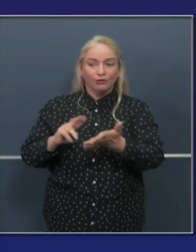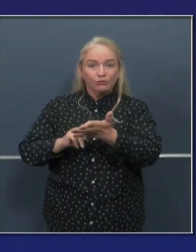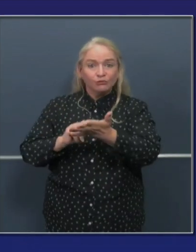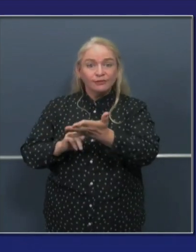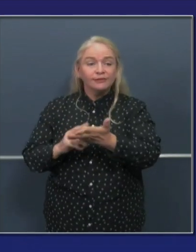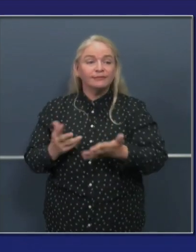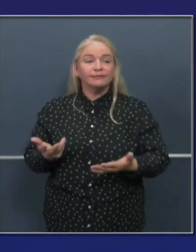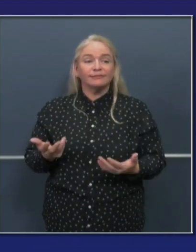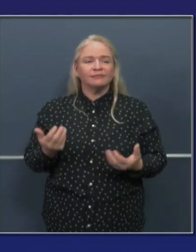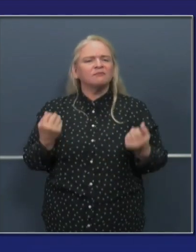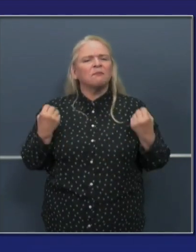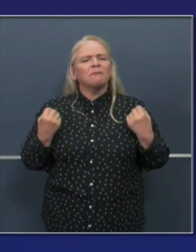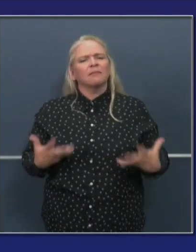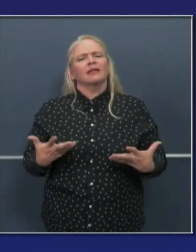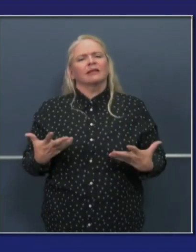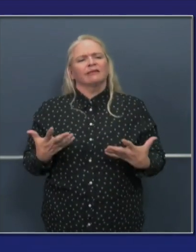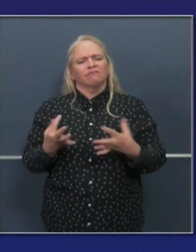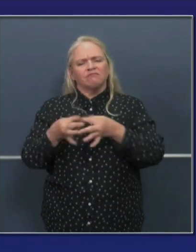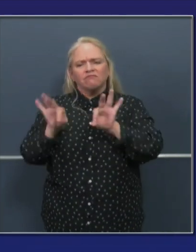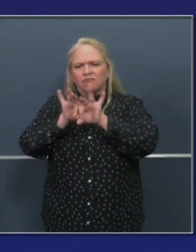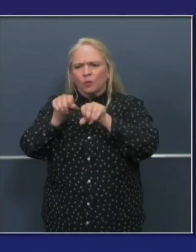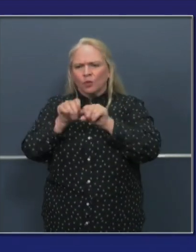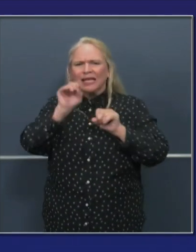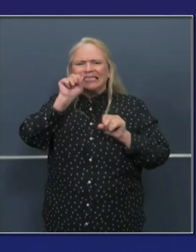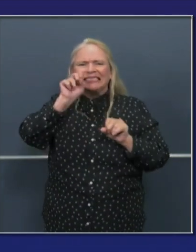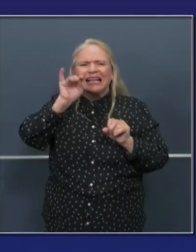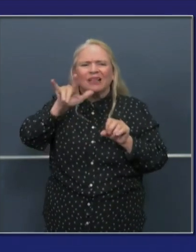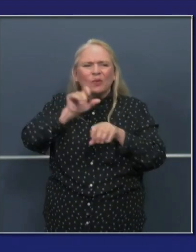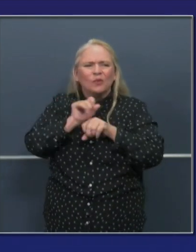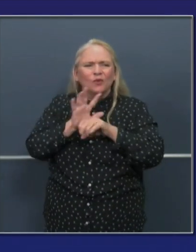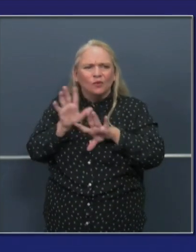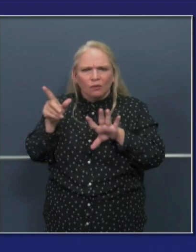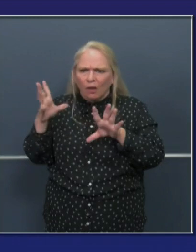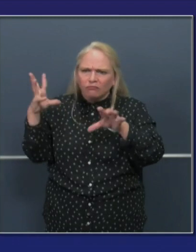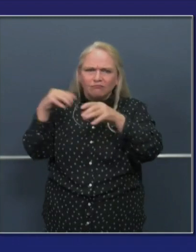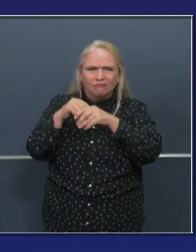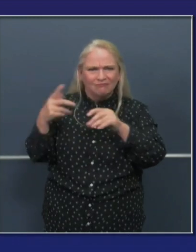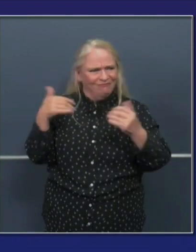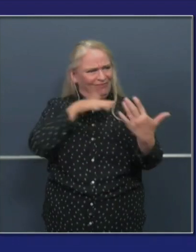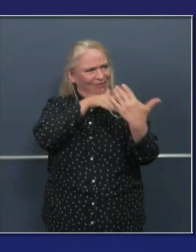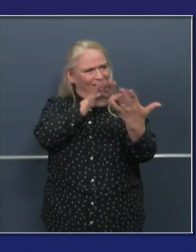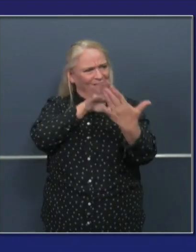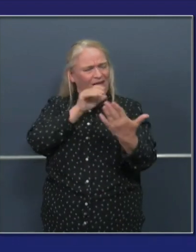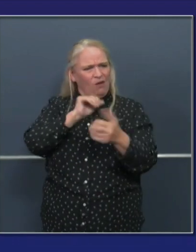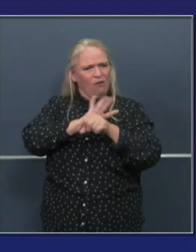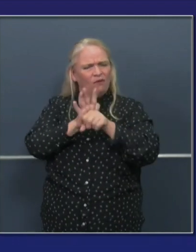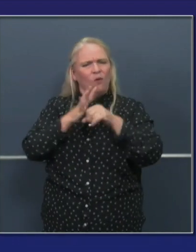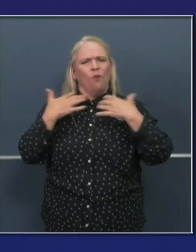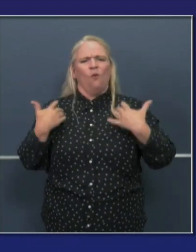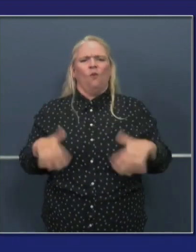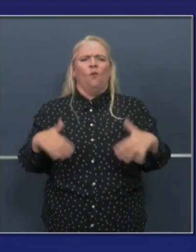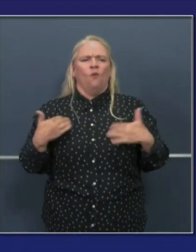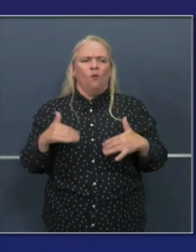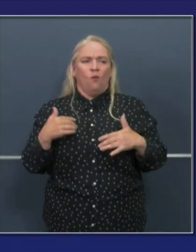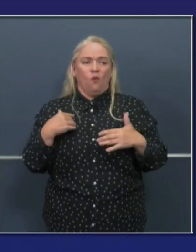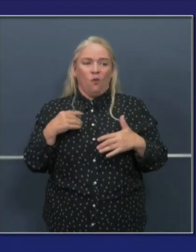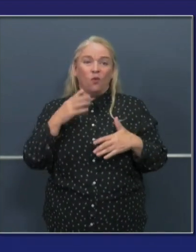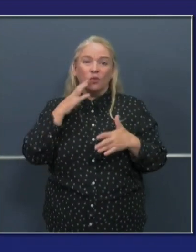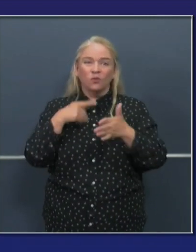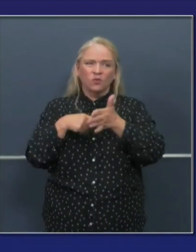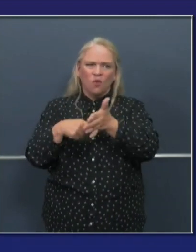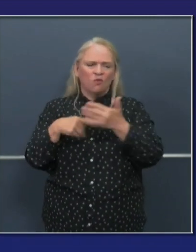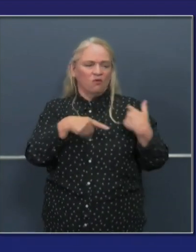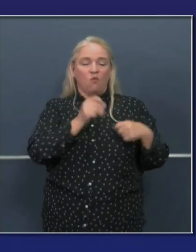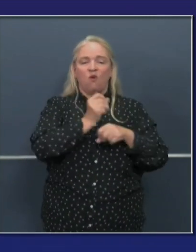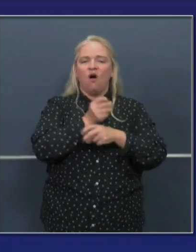the front lines every single day. I'm putting up numbers. They're the human face of this pandemic, doing everything they can to meet